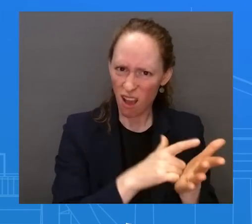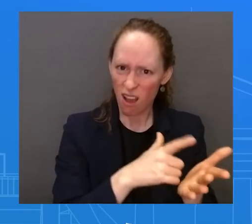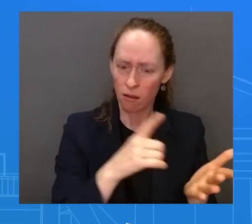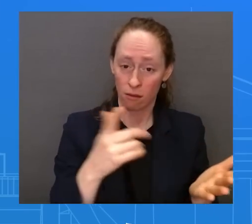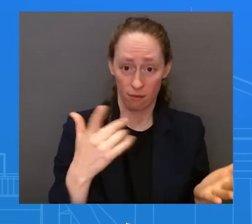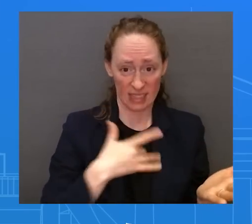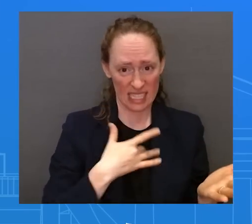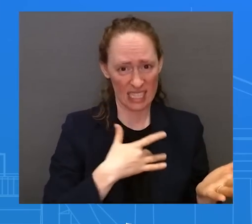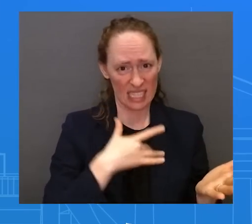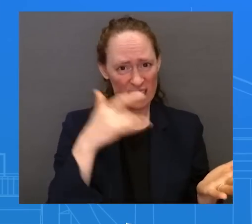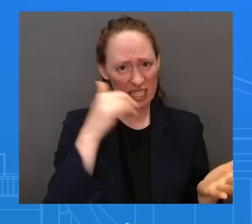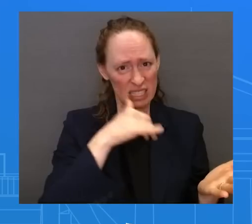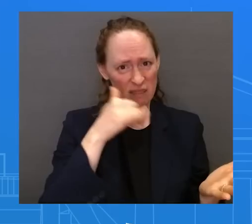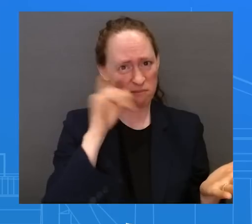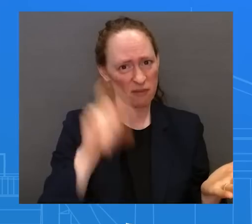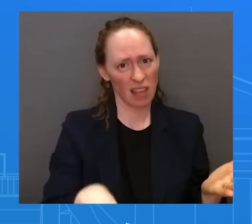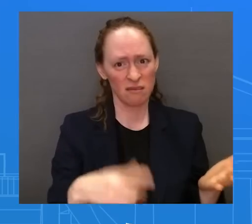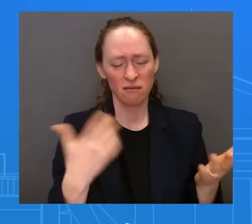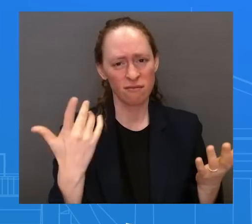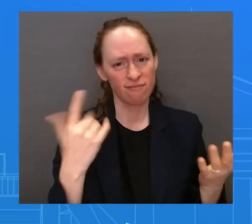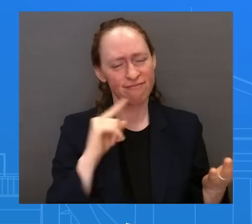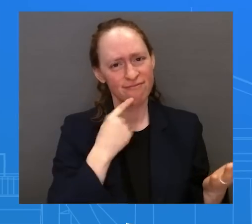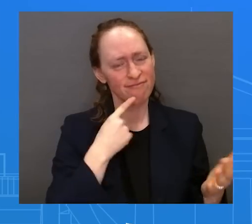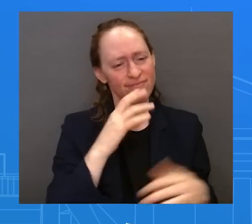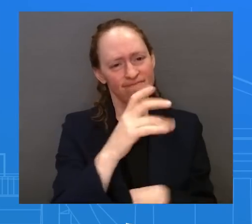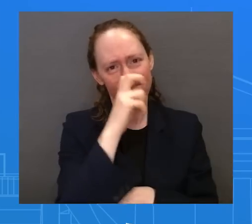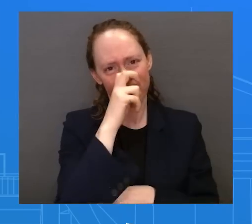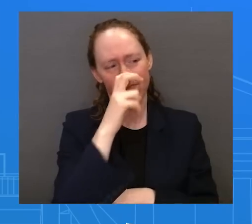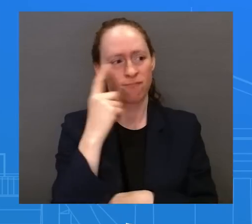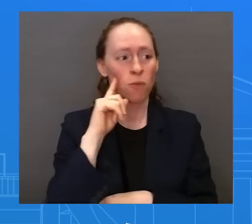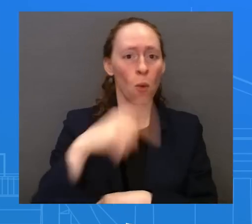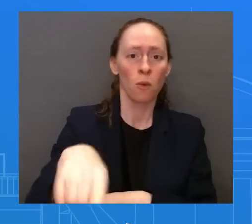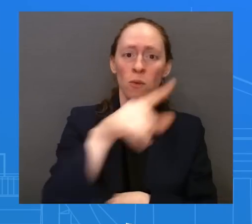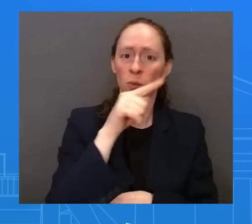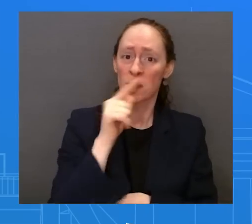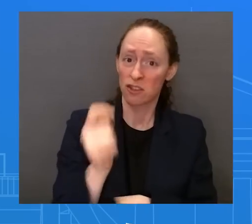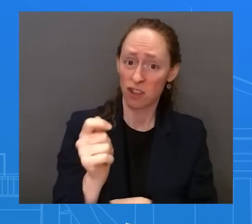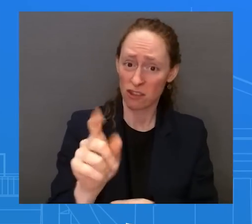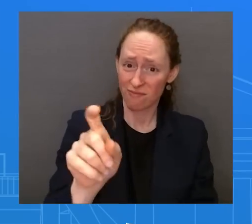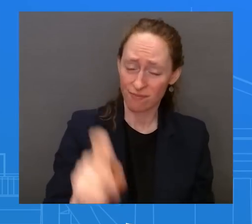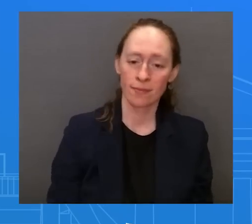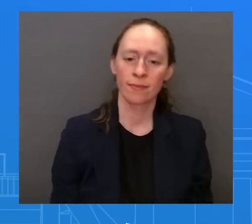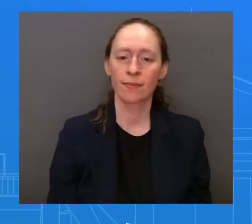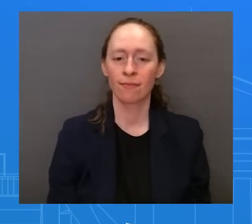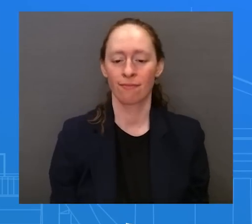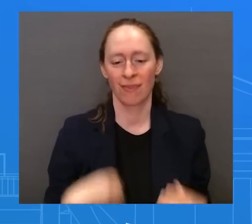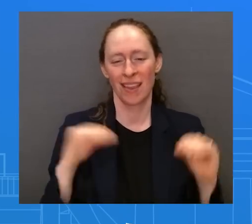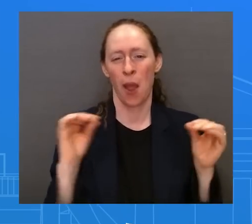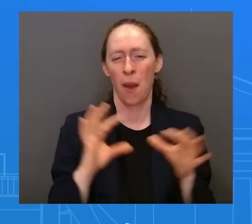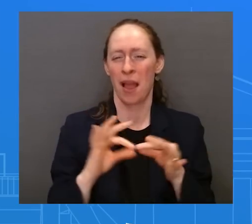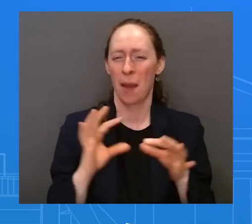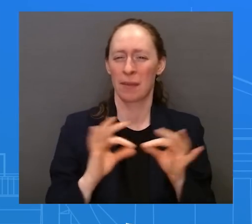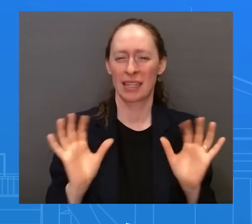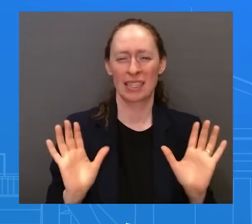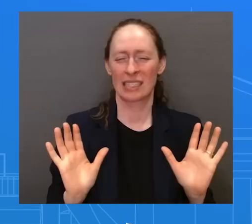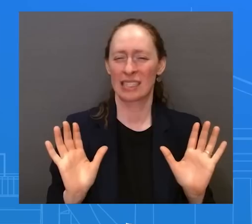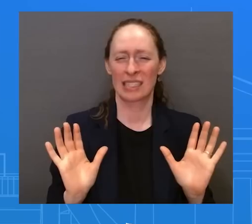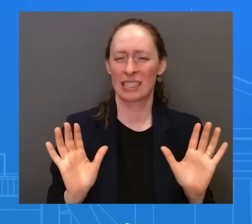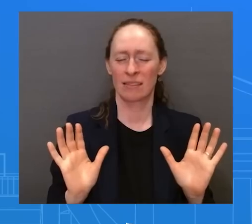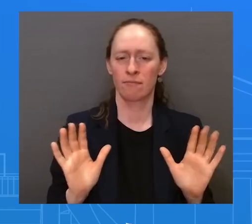I'm not going to comment from here are there other bodies of government that should be dealing with this I'm just not going to comment from here